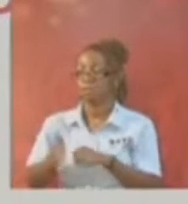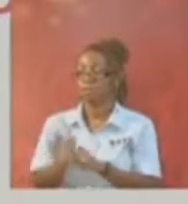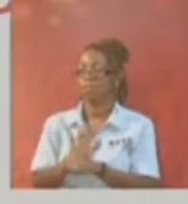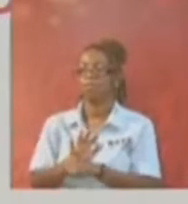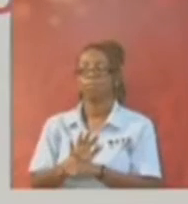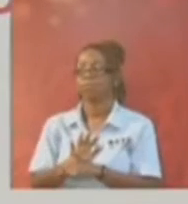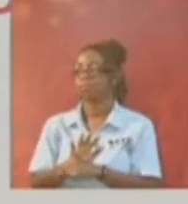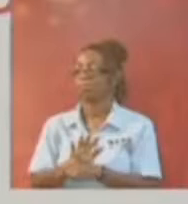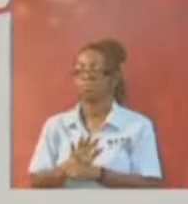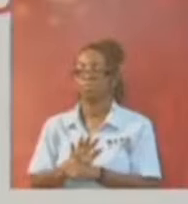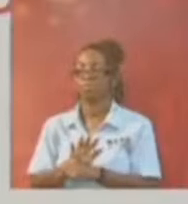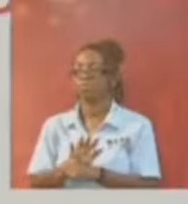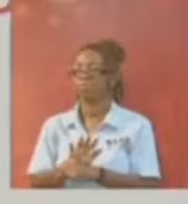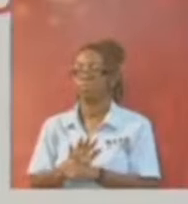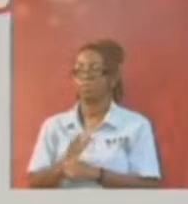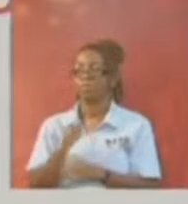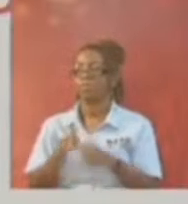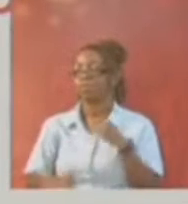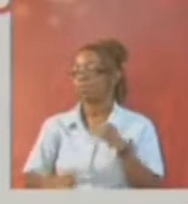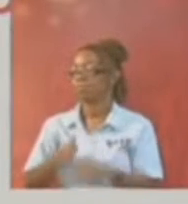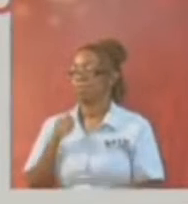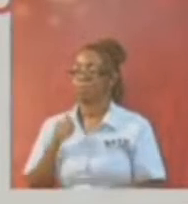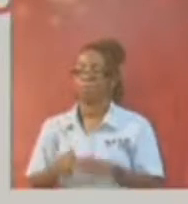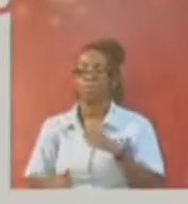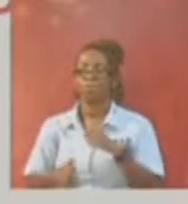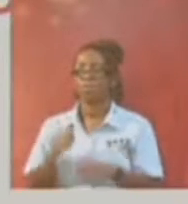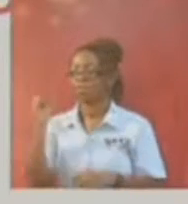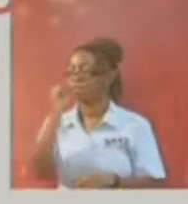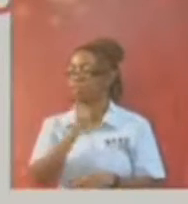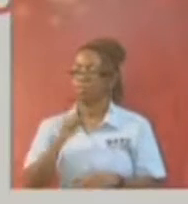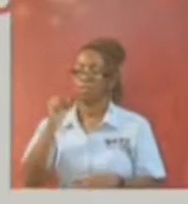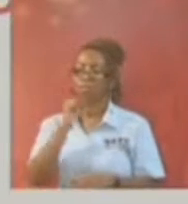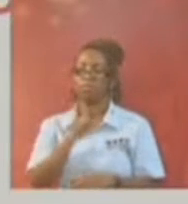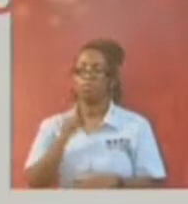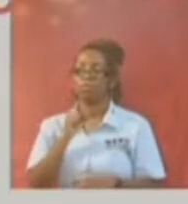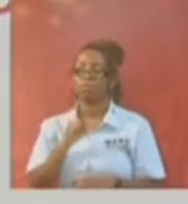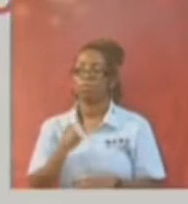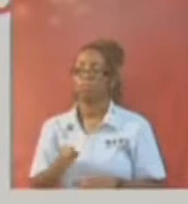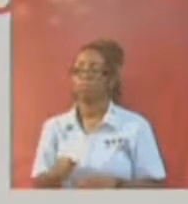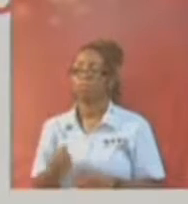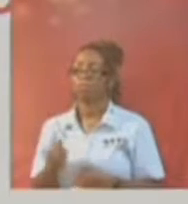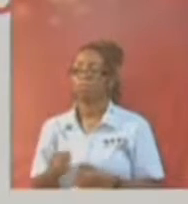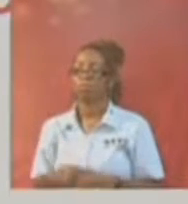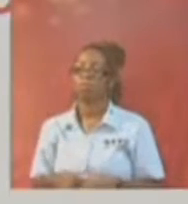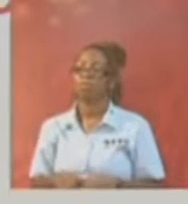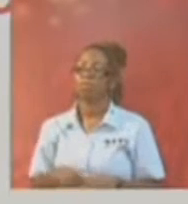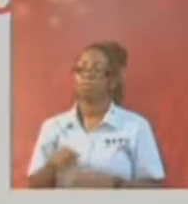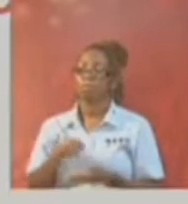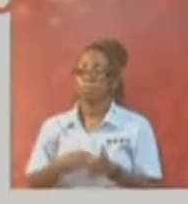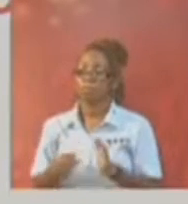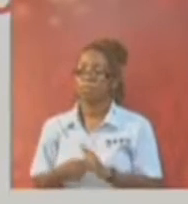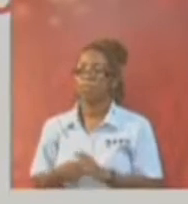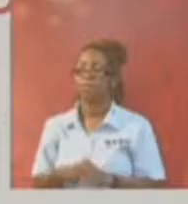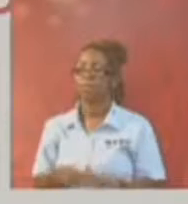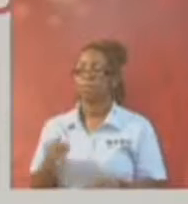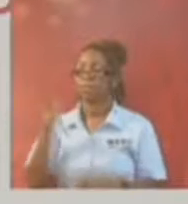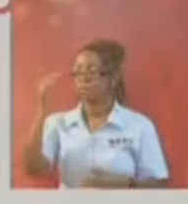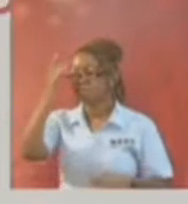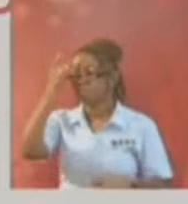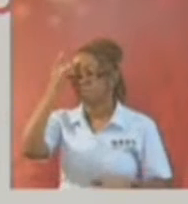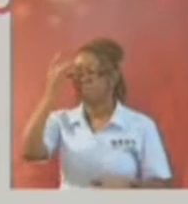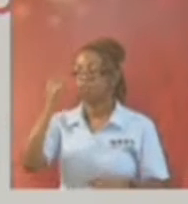conditions, and those pre-existing conditions worsen and result in their demise, then that's still counted as